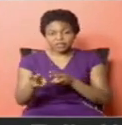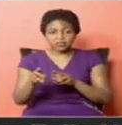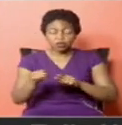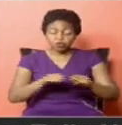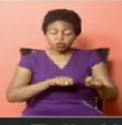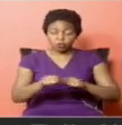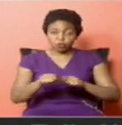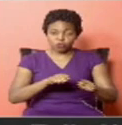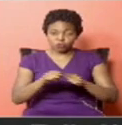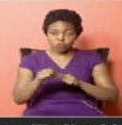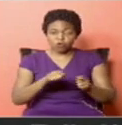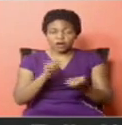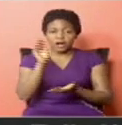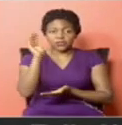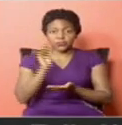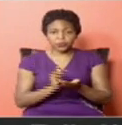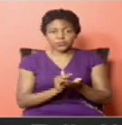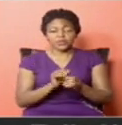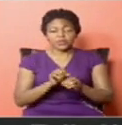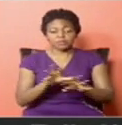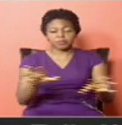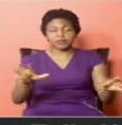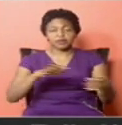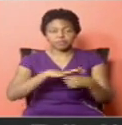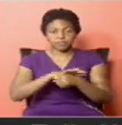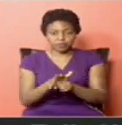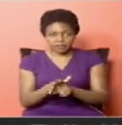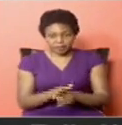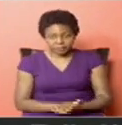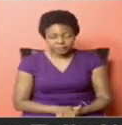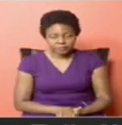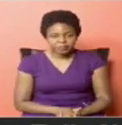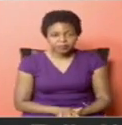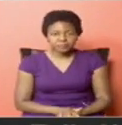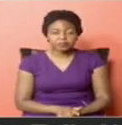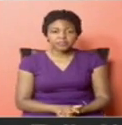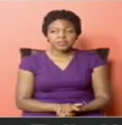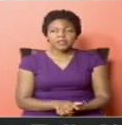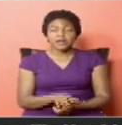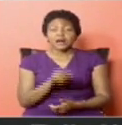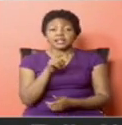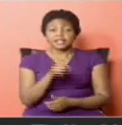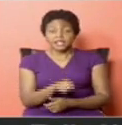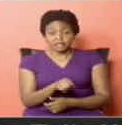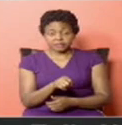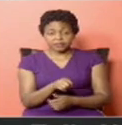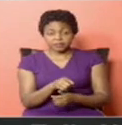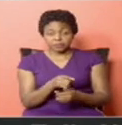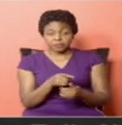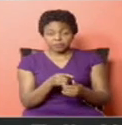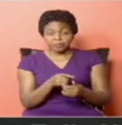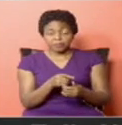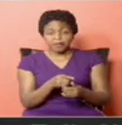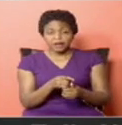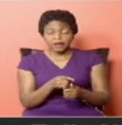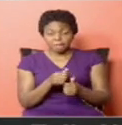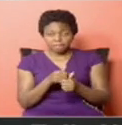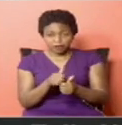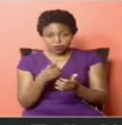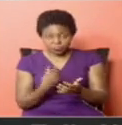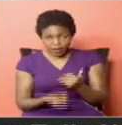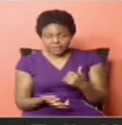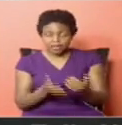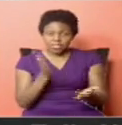to curb the spread of the virus. This was followed by suspension